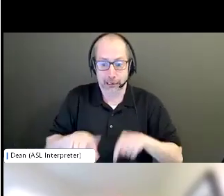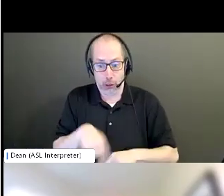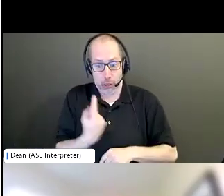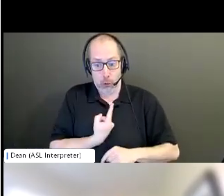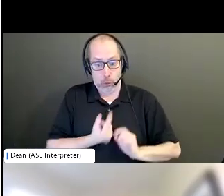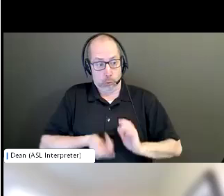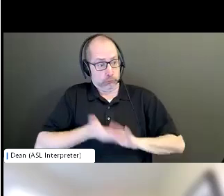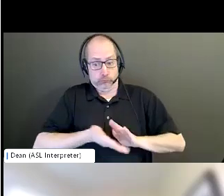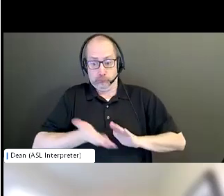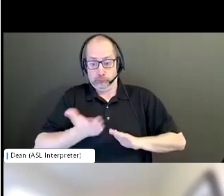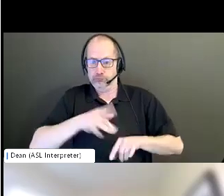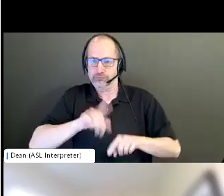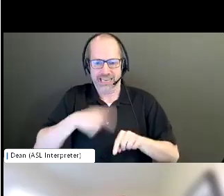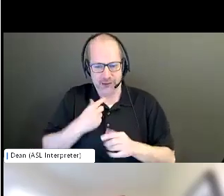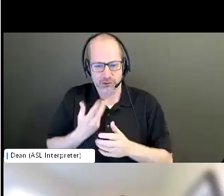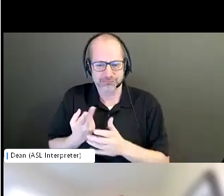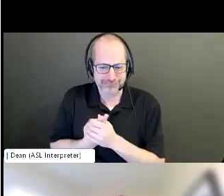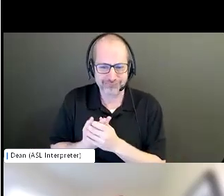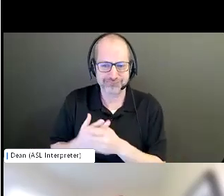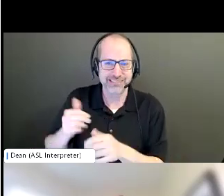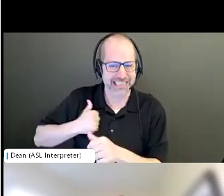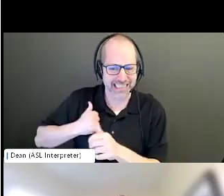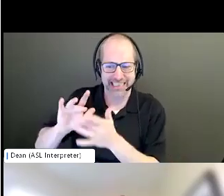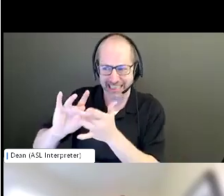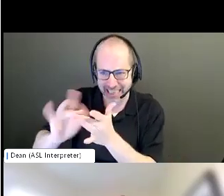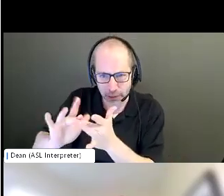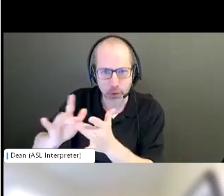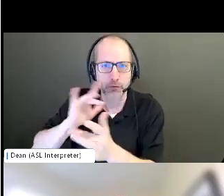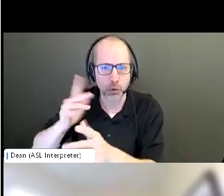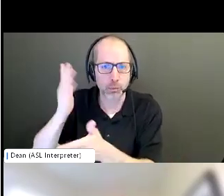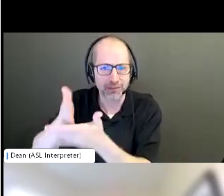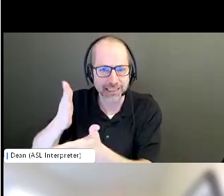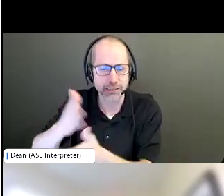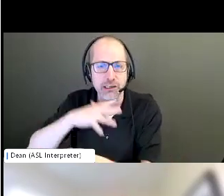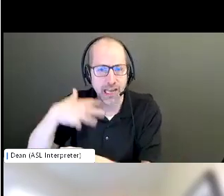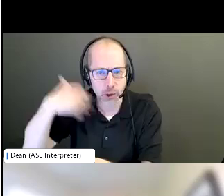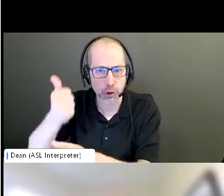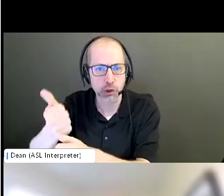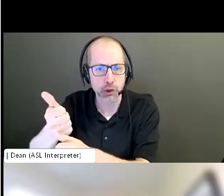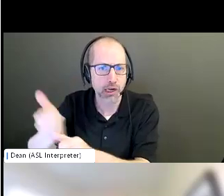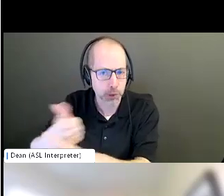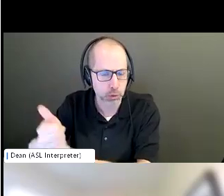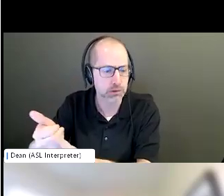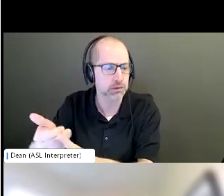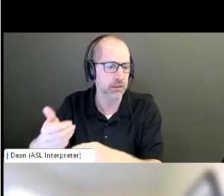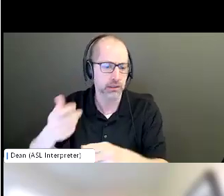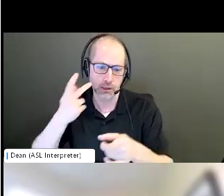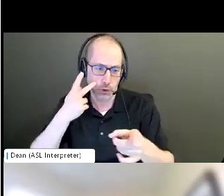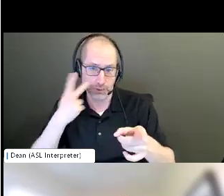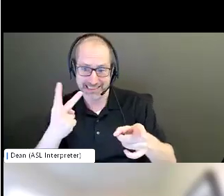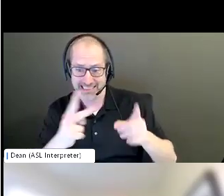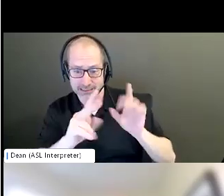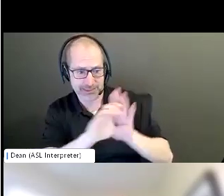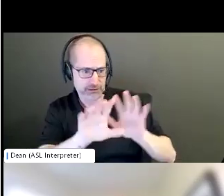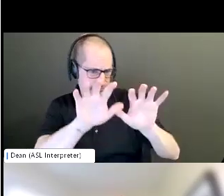today. We work closely with the Canadian Network for the Prevention of Elder Abuse. You'll just see a snapshot of some of the agencies